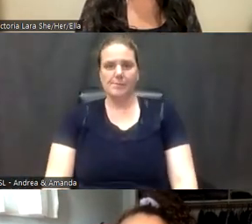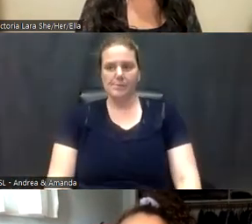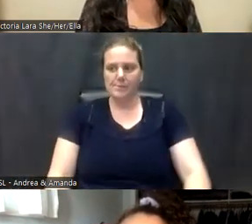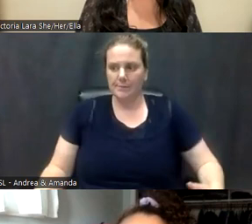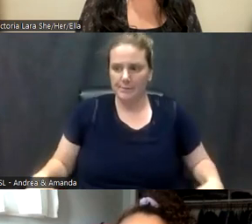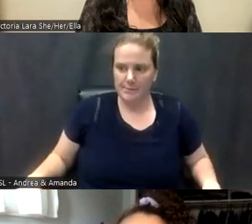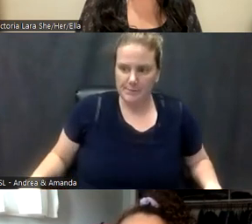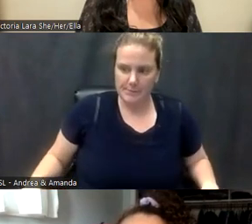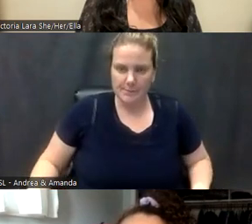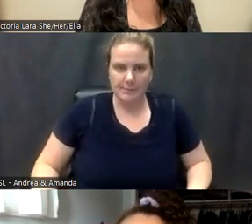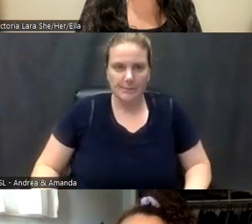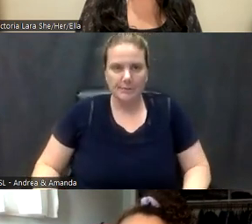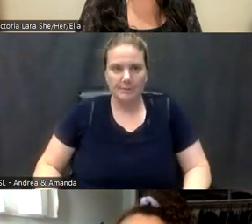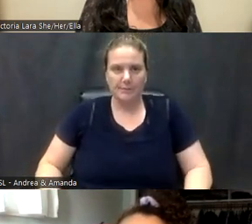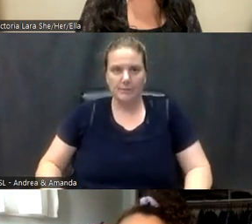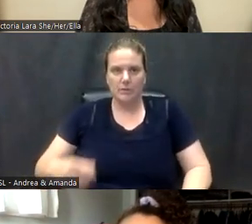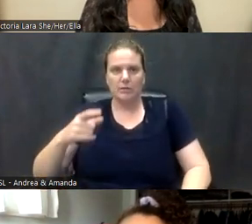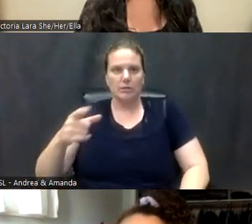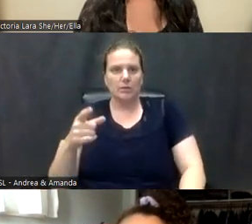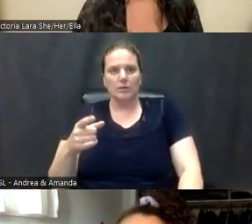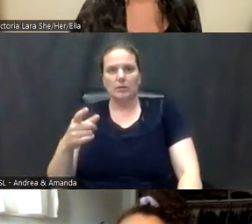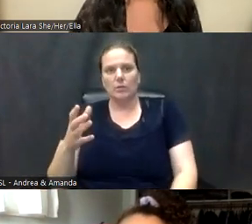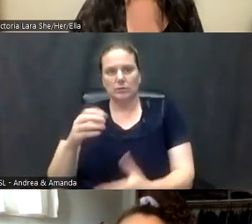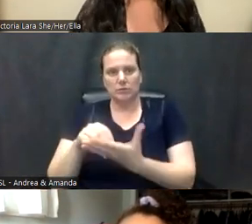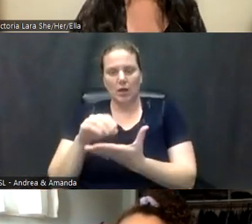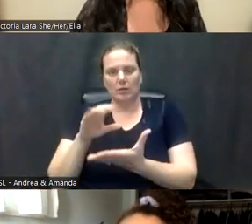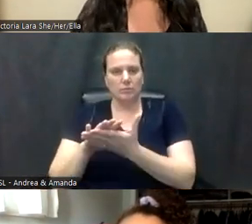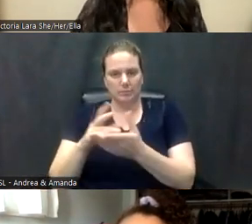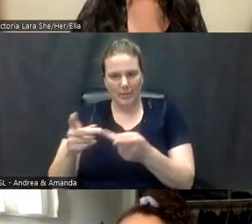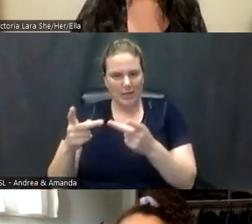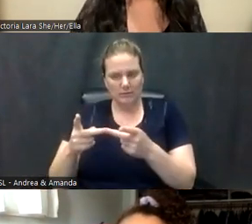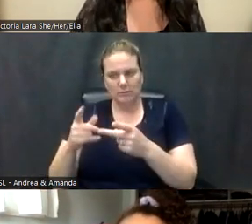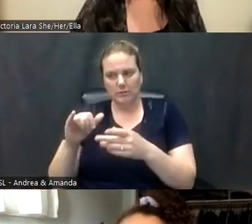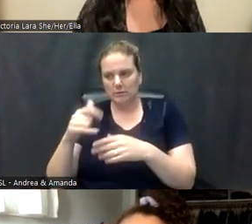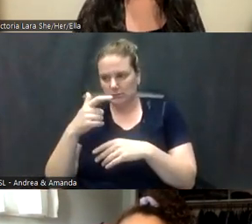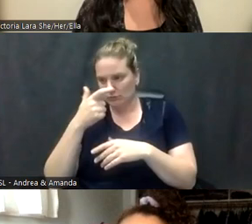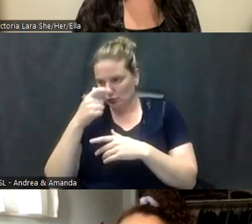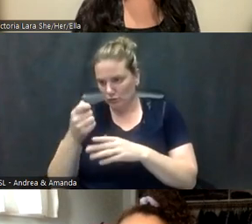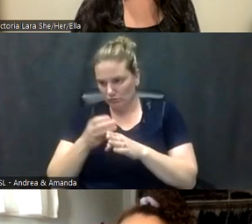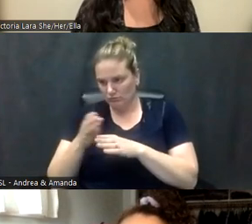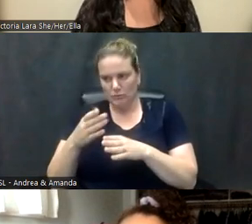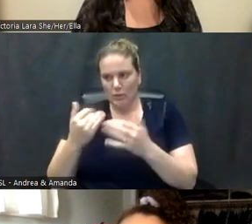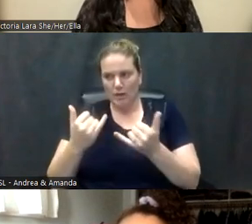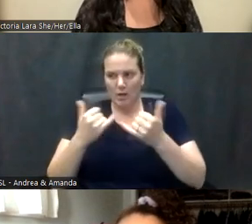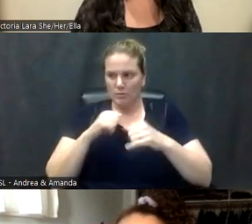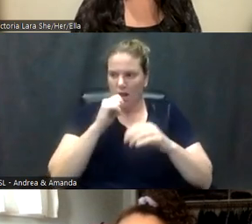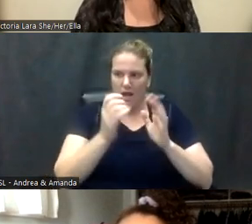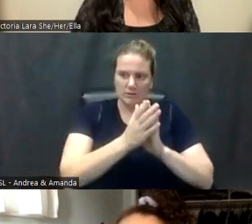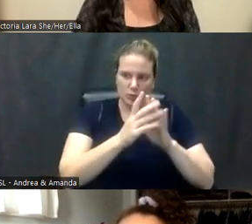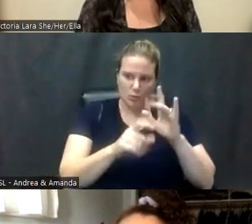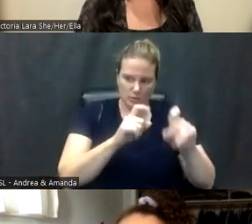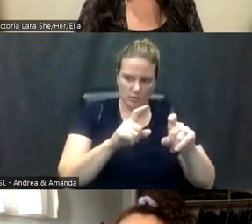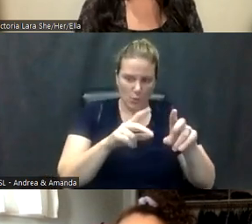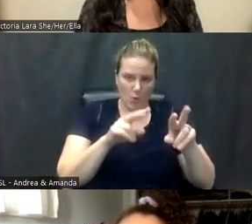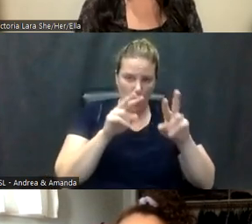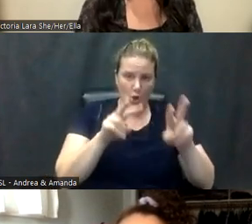Anyway, we're just documenting the places that may be of interest. So right now we are not asking the questions. We are